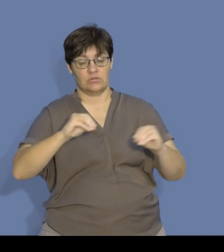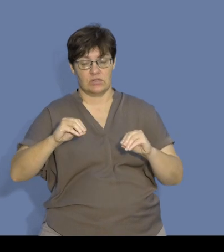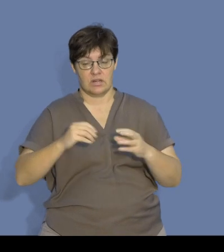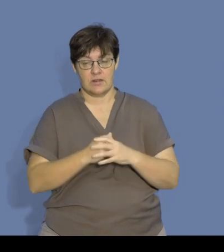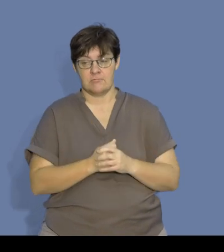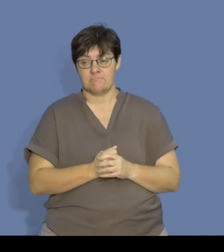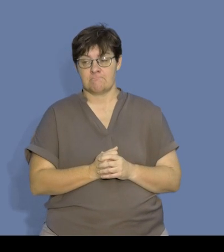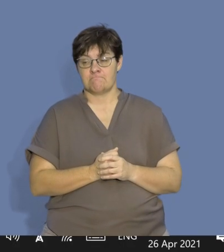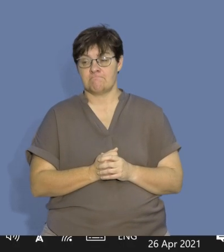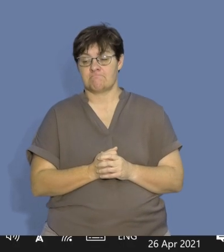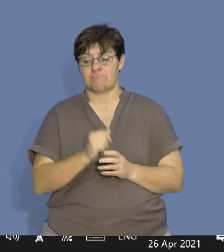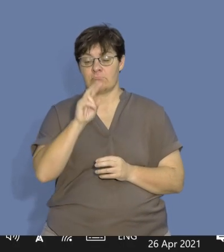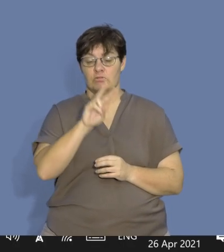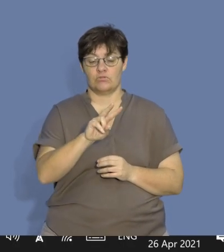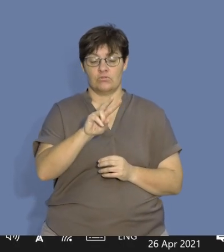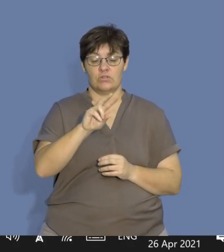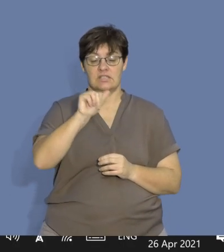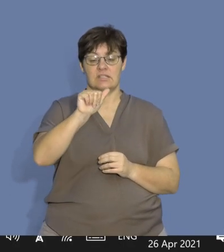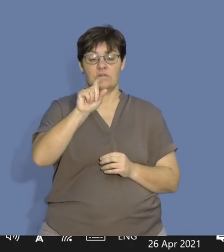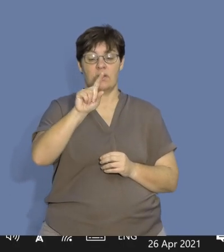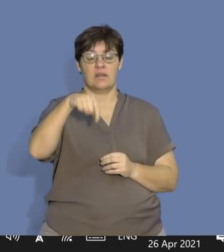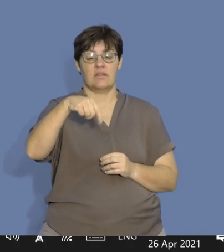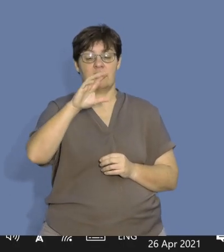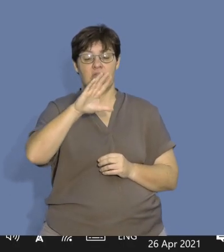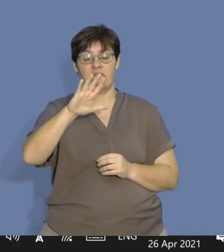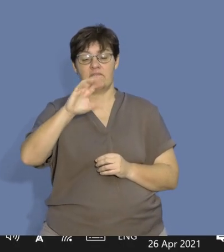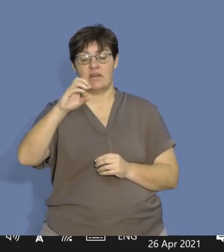distribution. So let's do that quickly. Right,